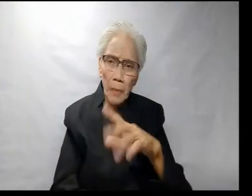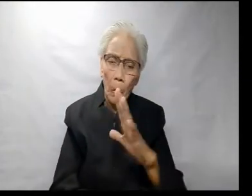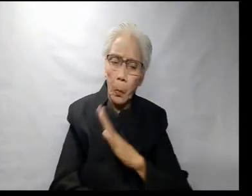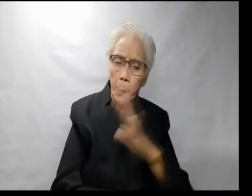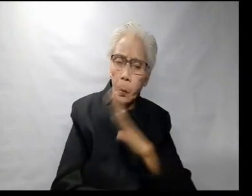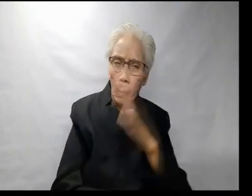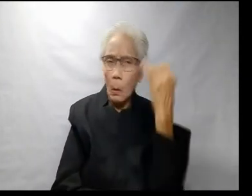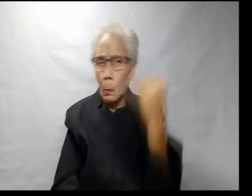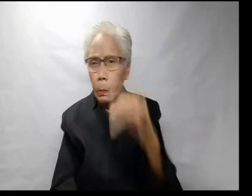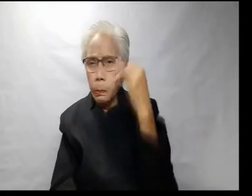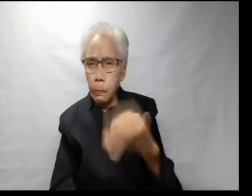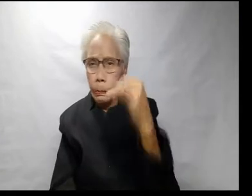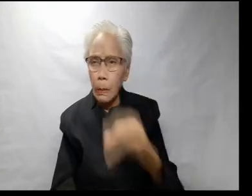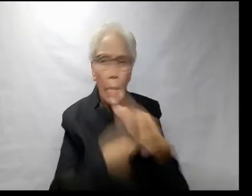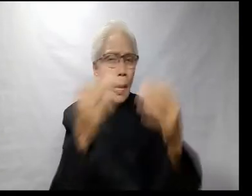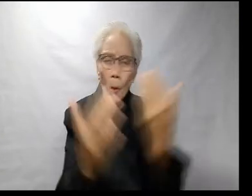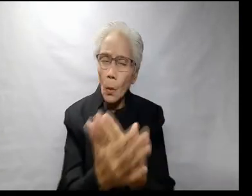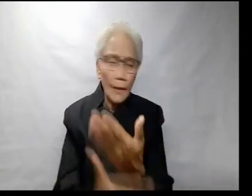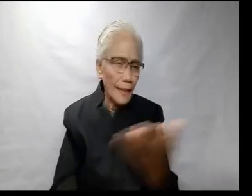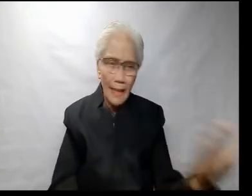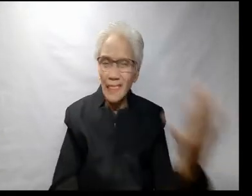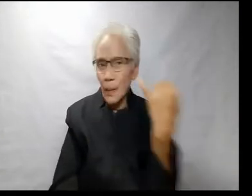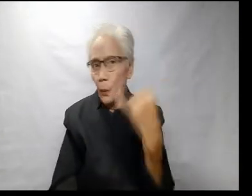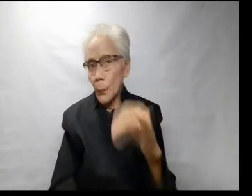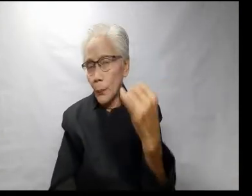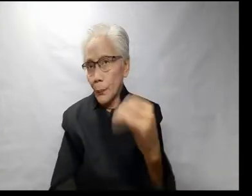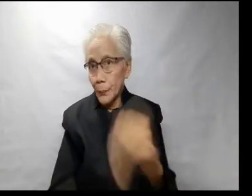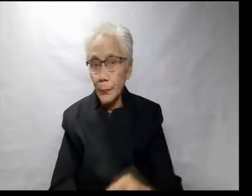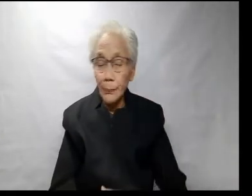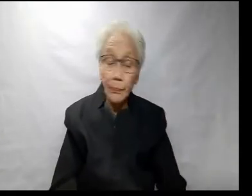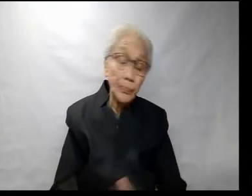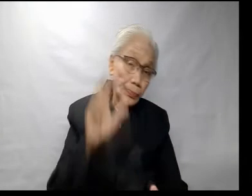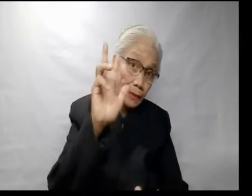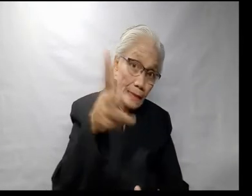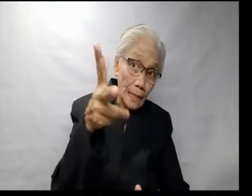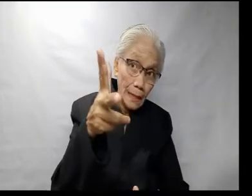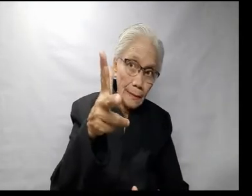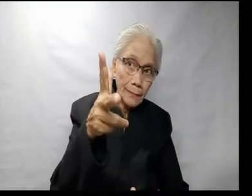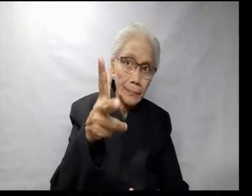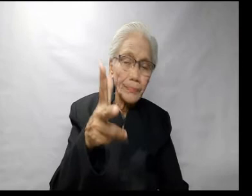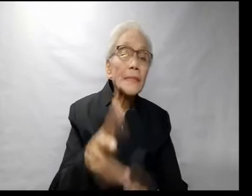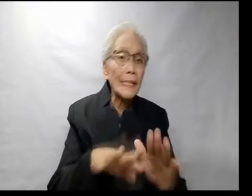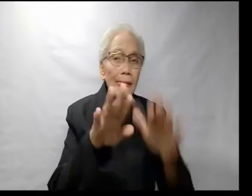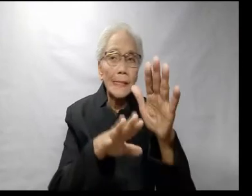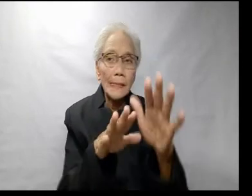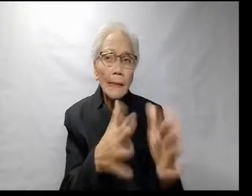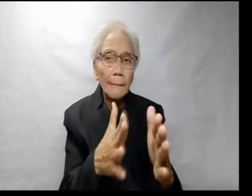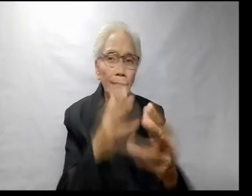reminds us, "Vanity of vanities, all things are vanity." And step number